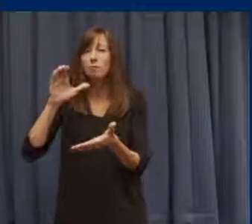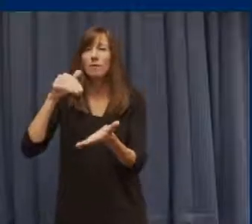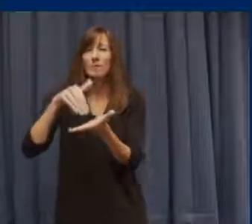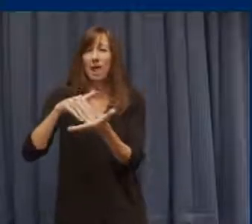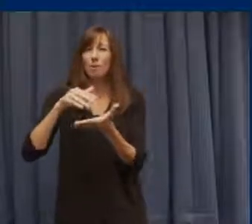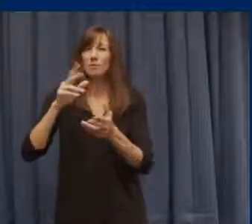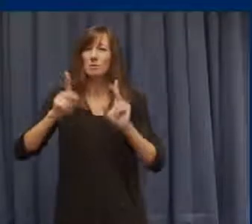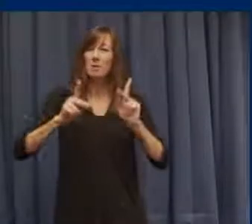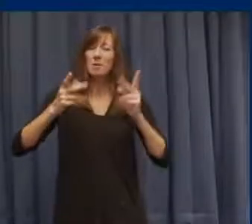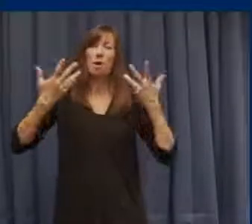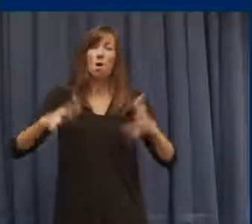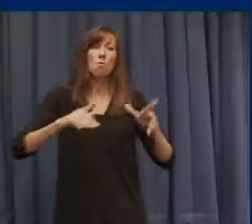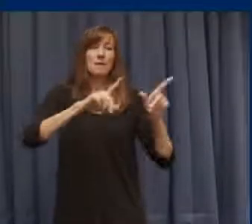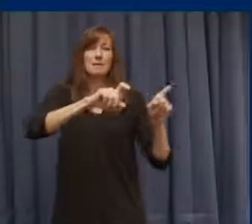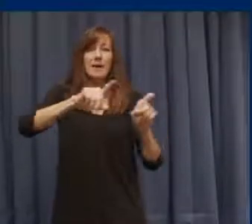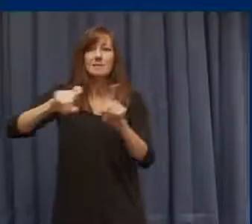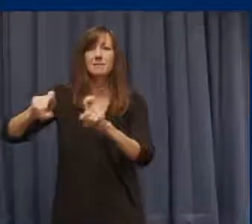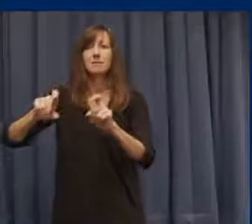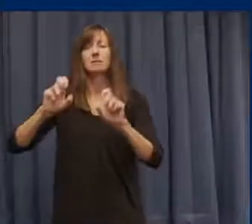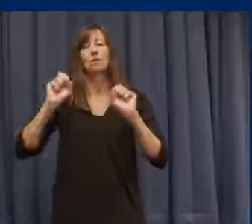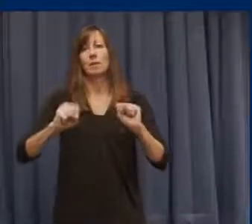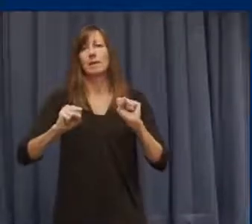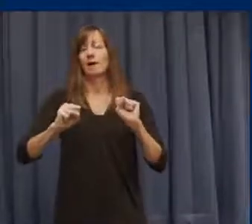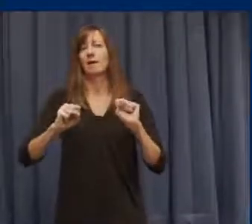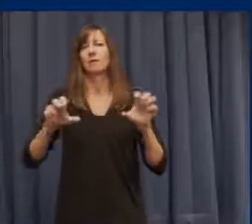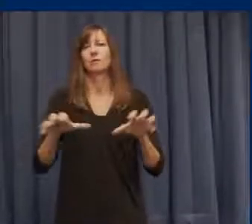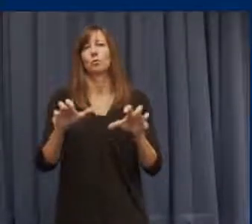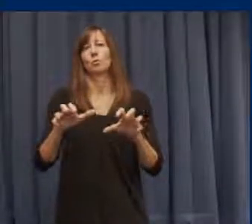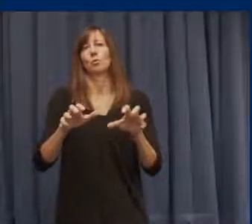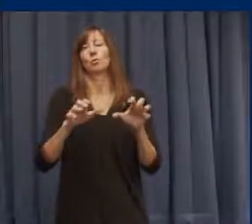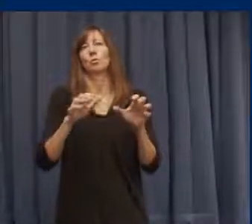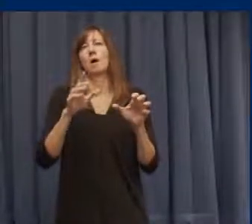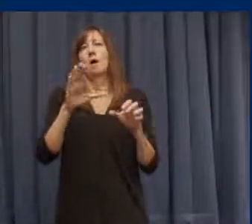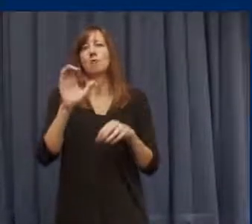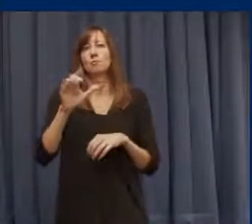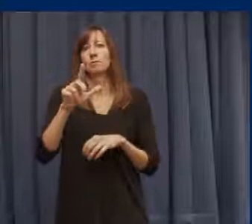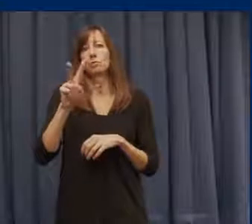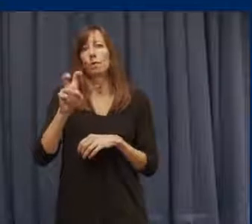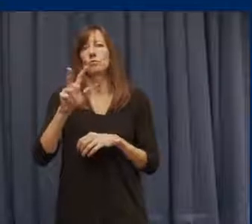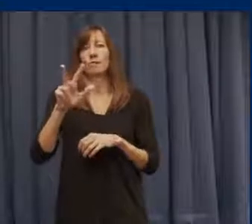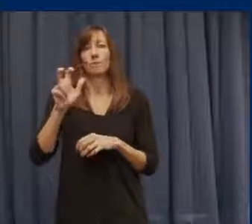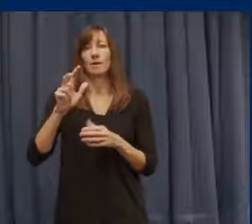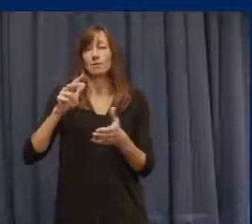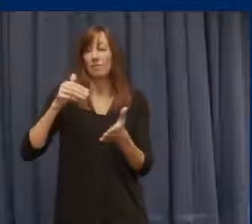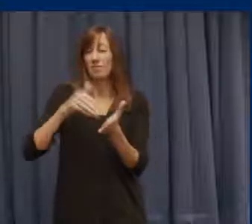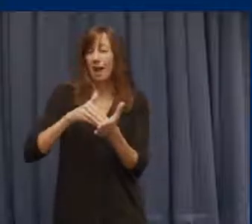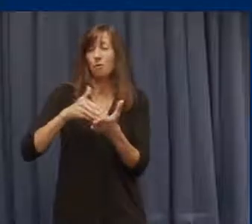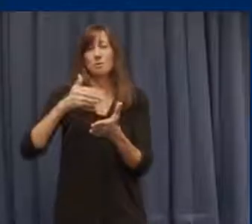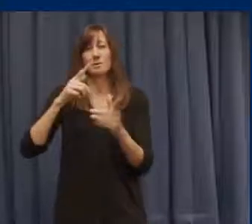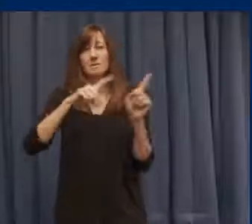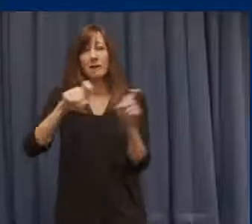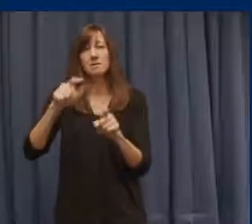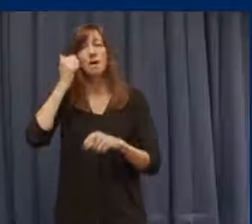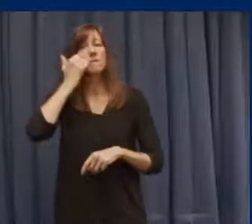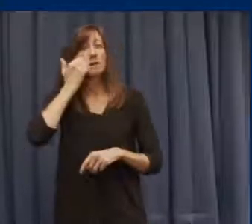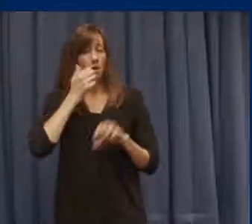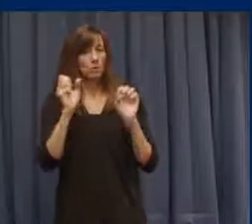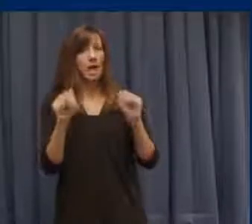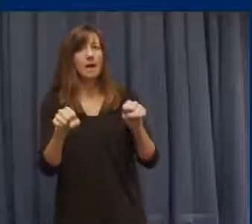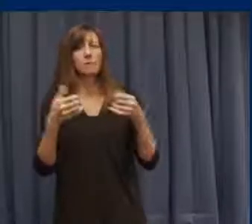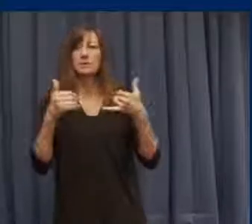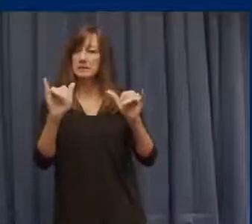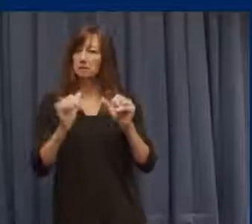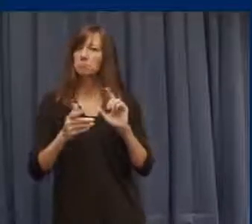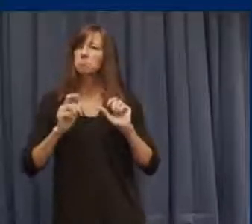do hundreds, if not into the thousands, of tests each day. We also are pursuing and looking to scale